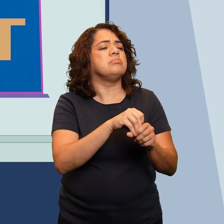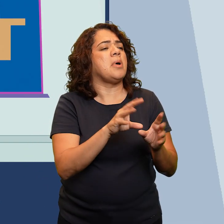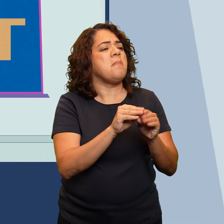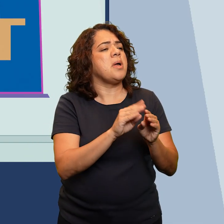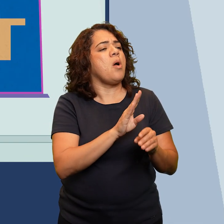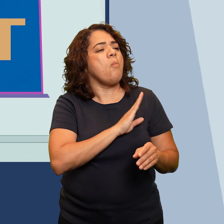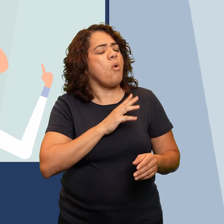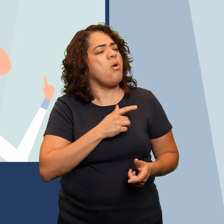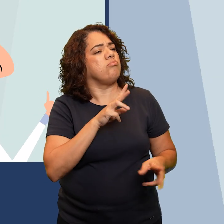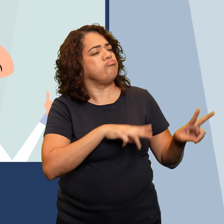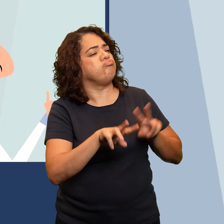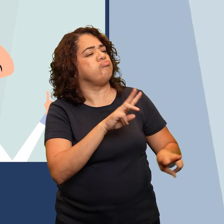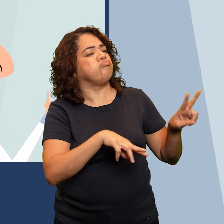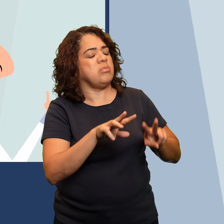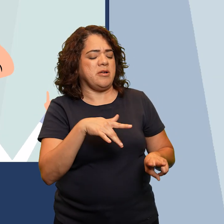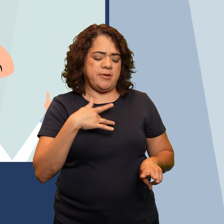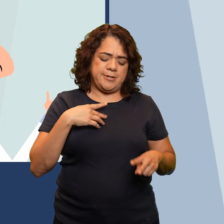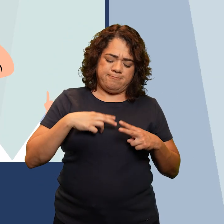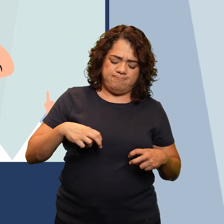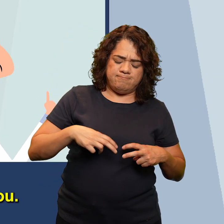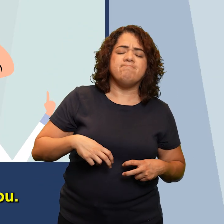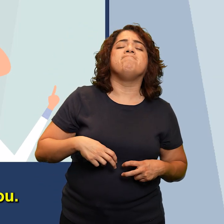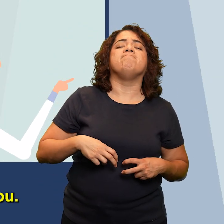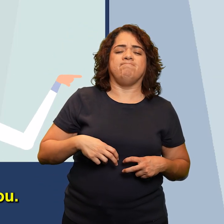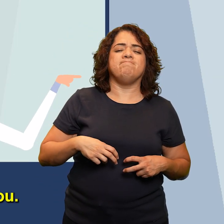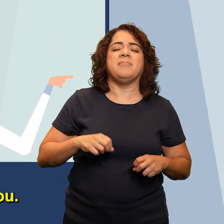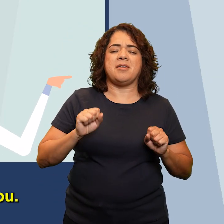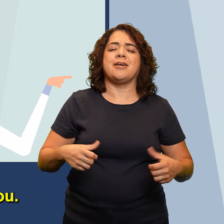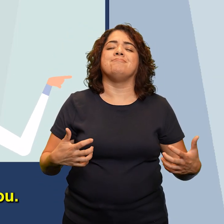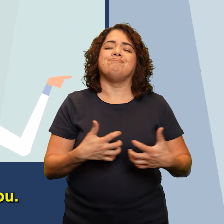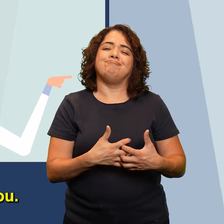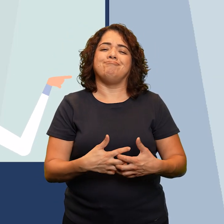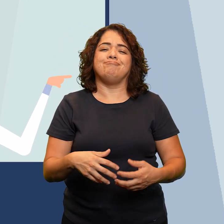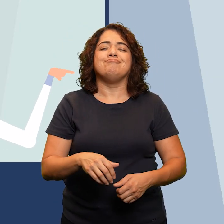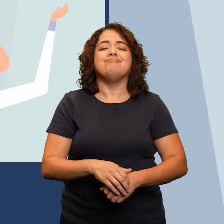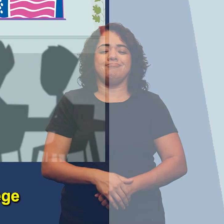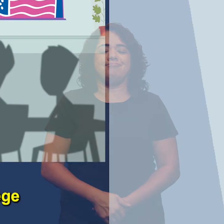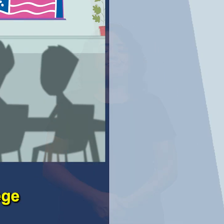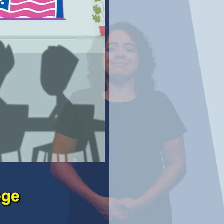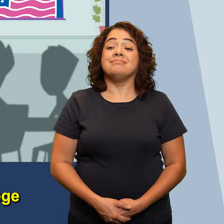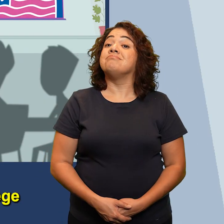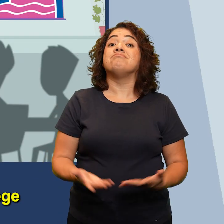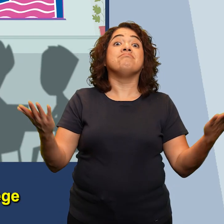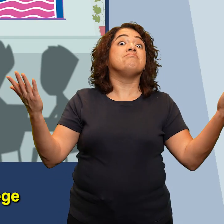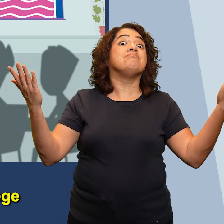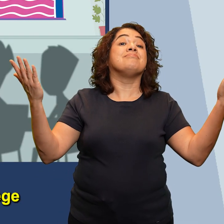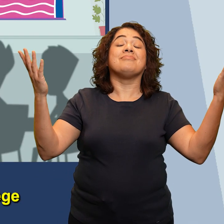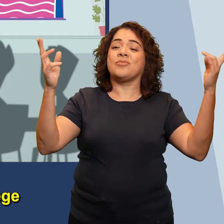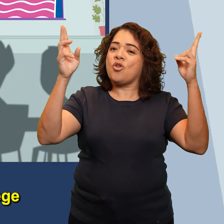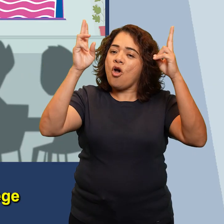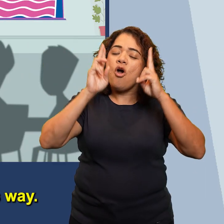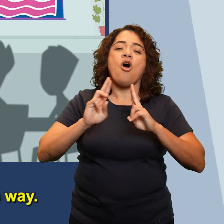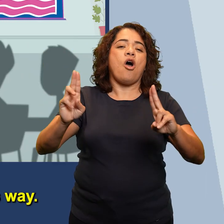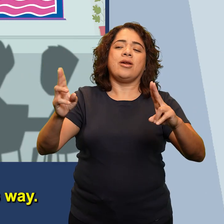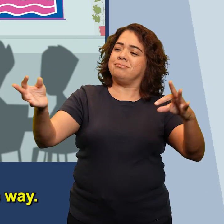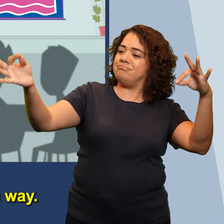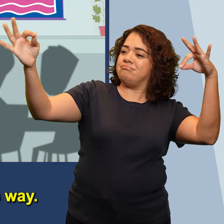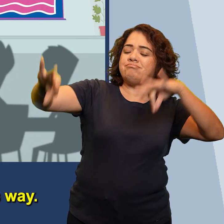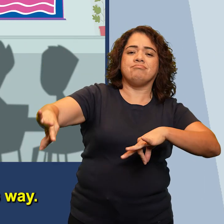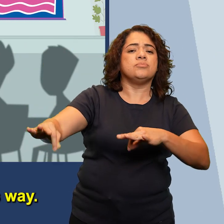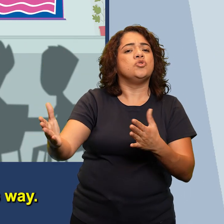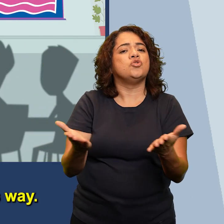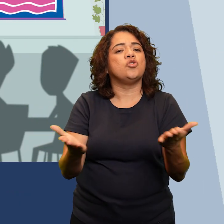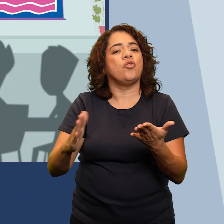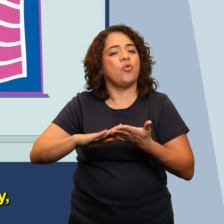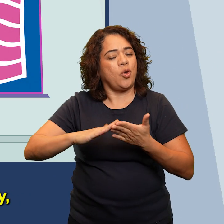board meetings first. That way, you can make sure that being on the board is a good fit for you. It's a great honor and privilege to serve the